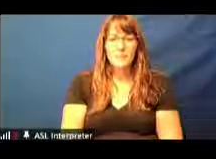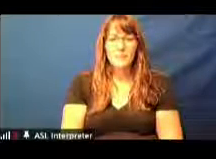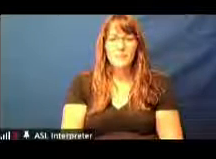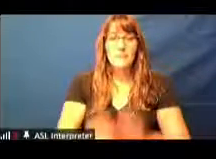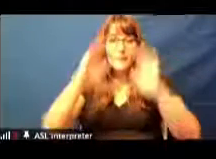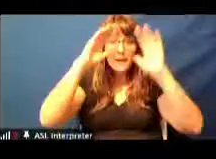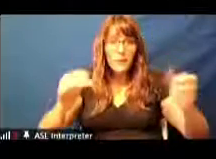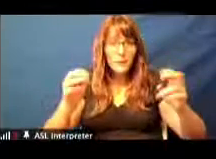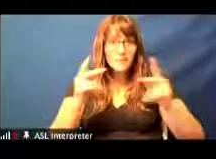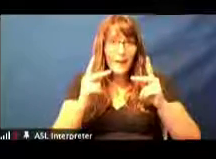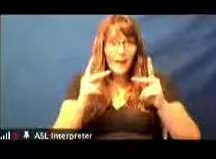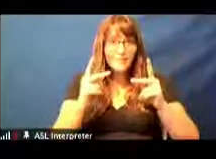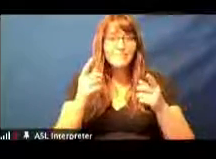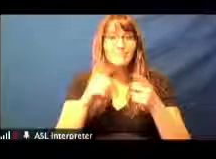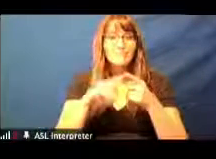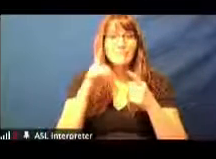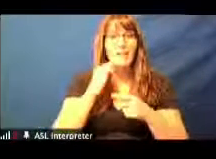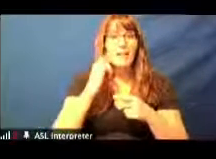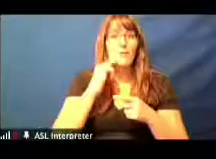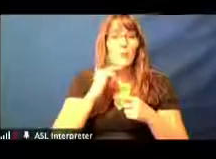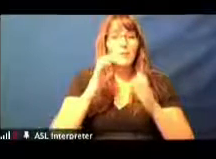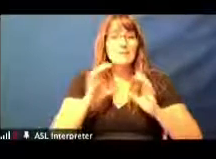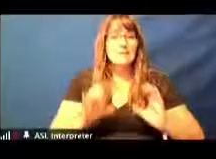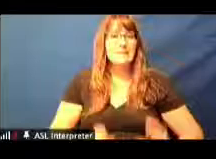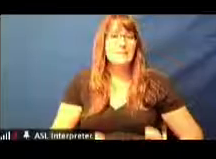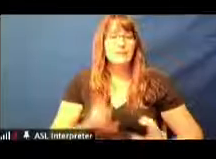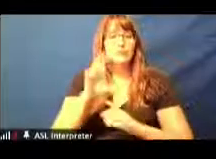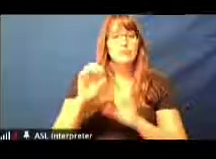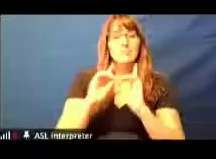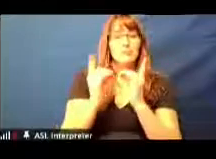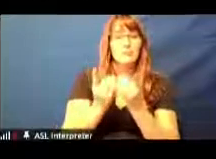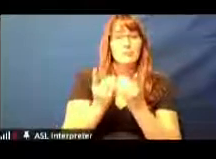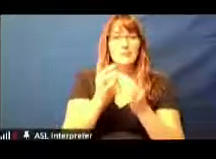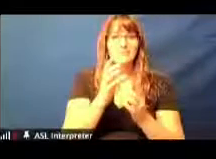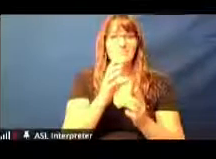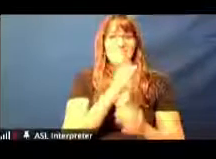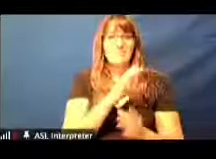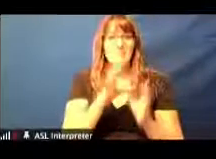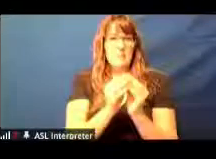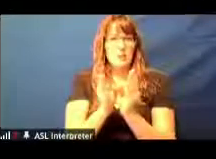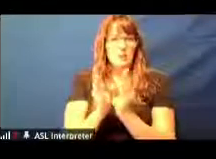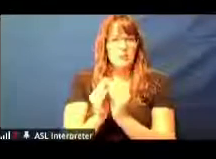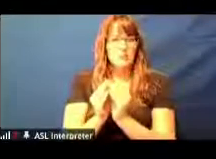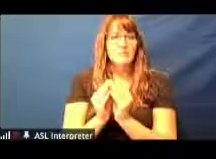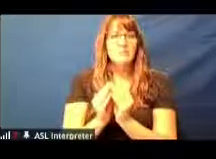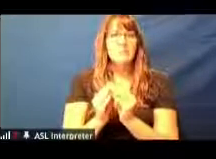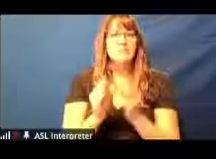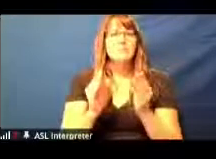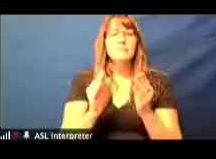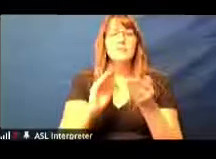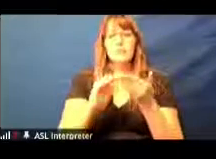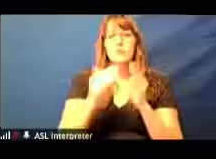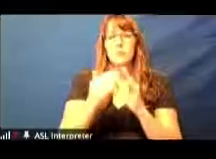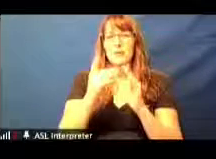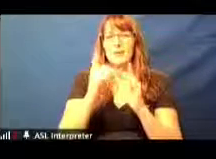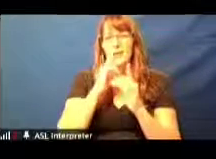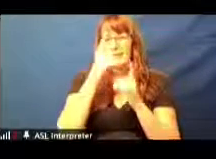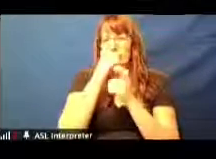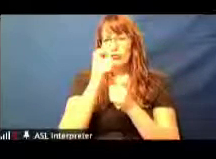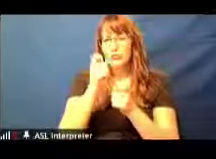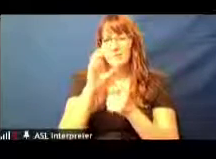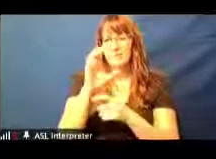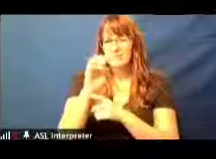Welcome back to the California Citizens Redistricting Commission Community of Interest Input